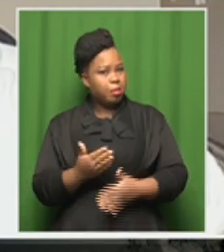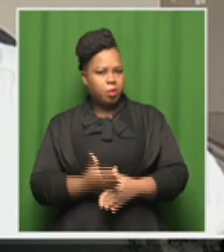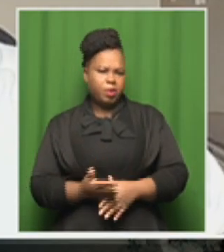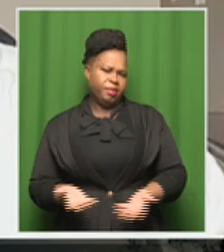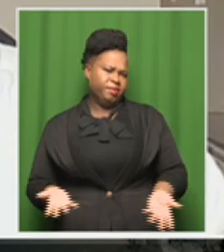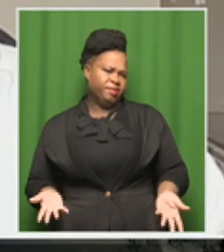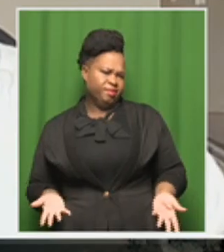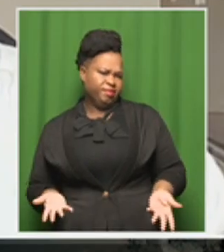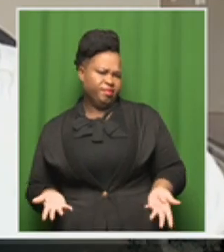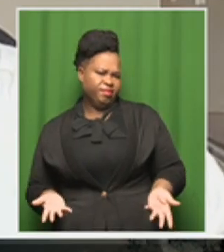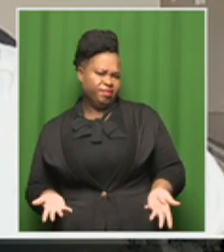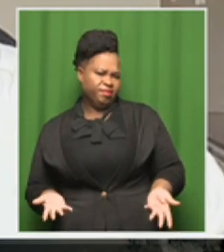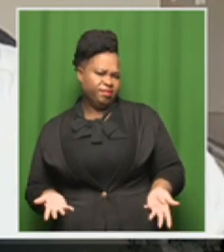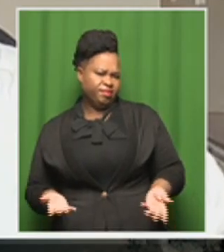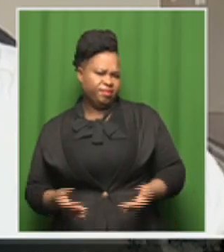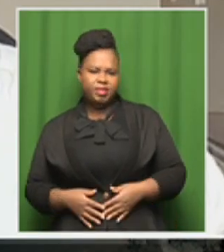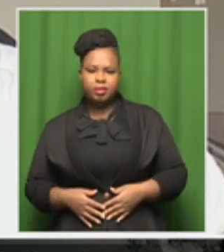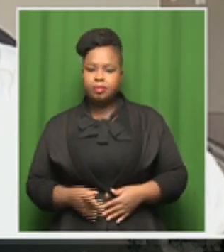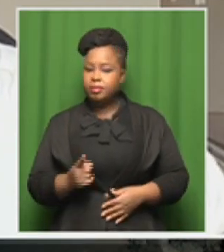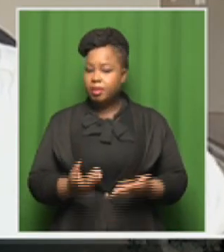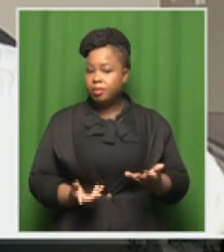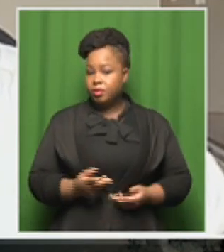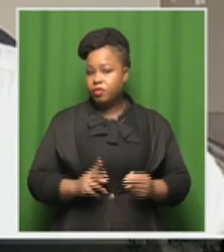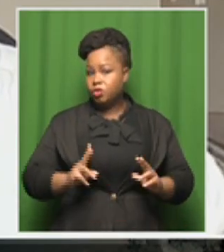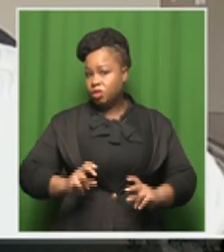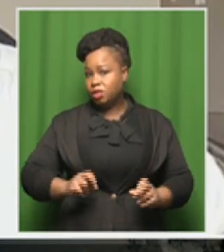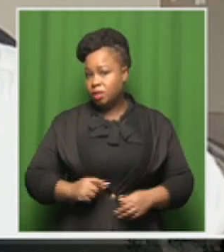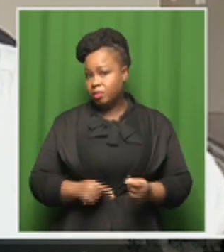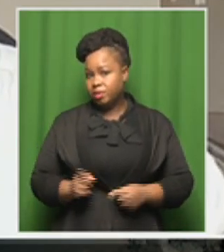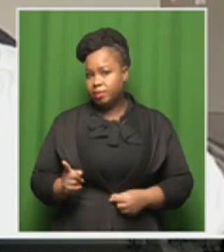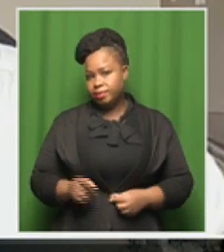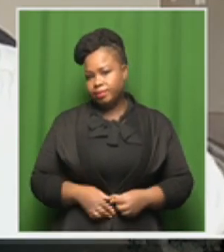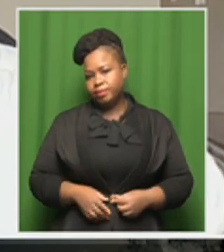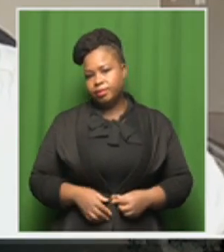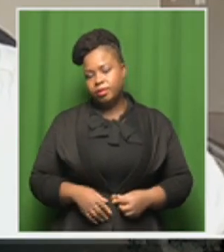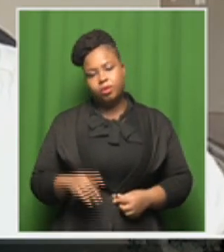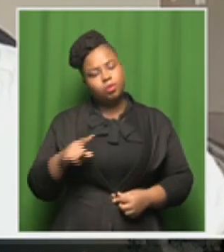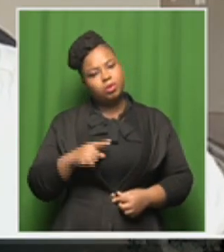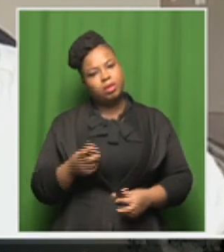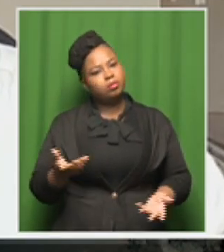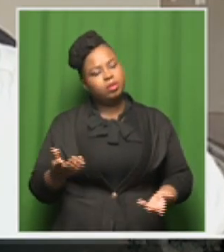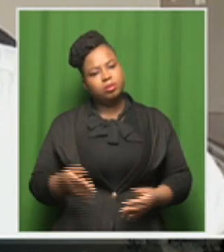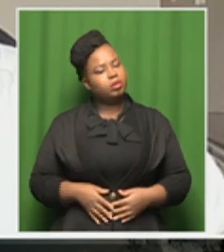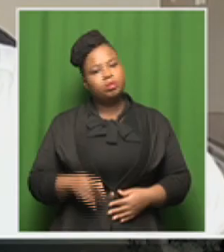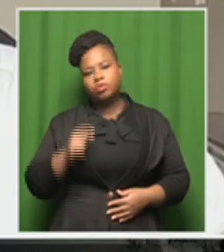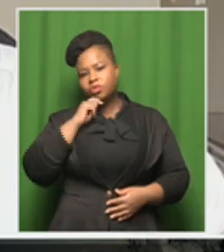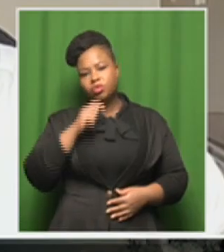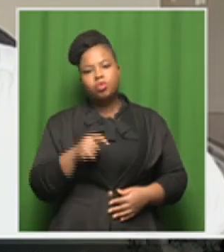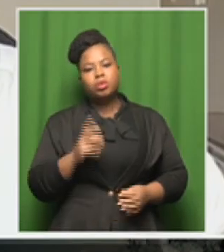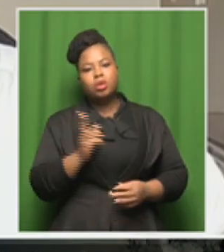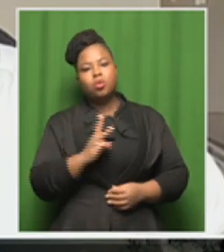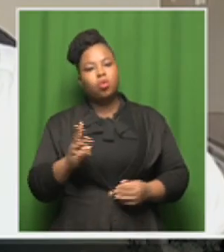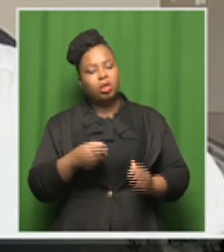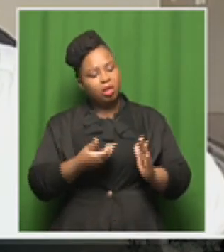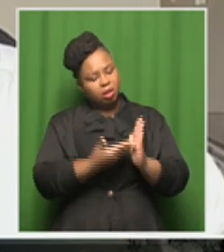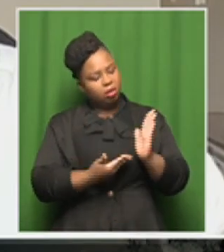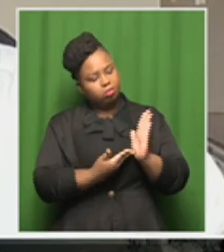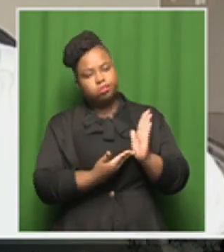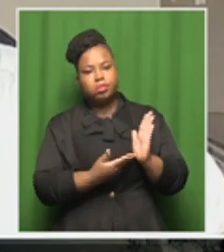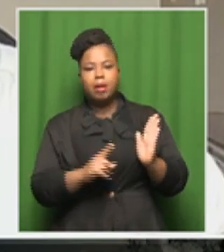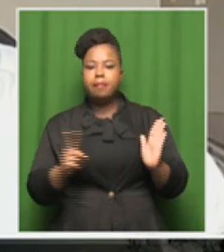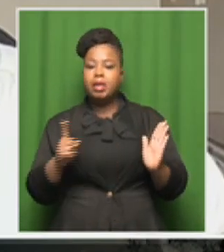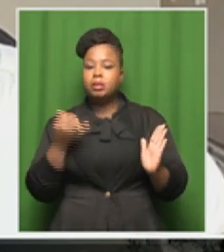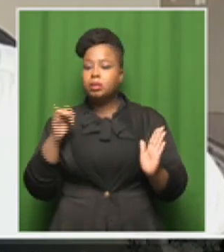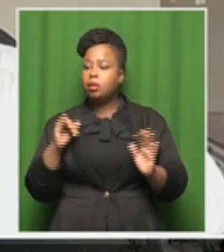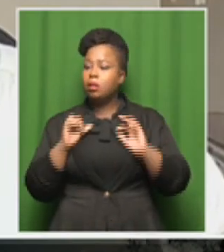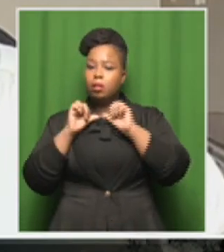sure if you've done any sort of research into that, because I would imagine that that could be some indicator for how